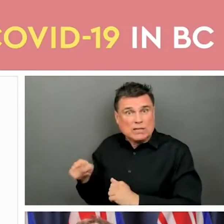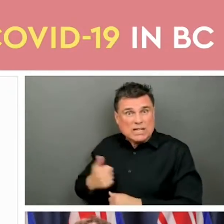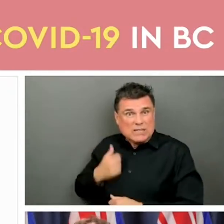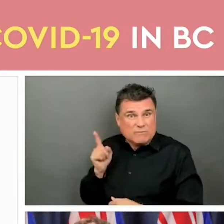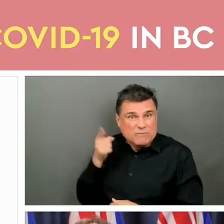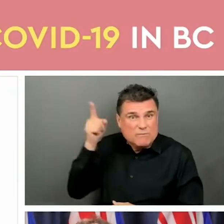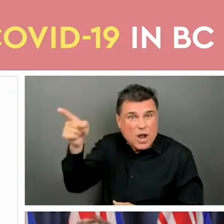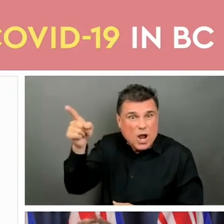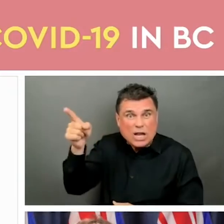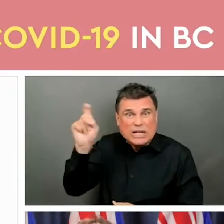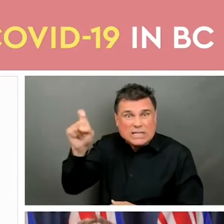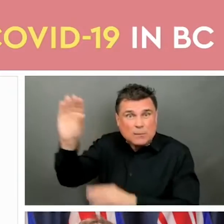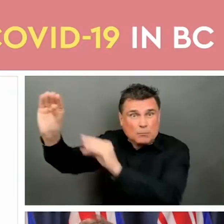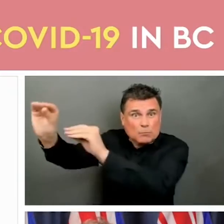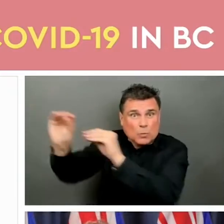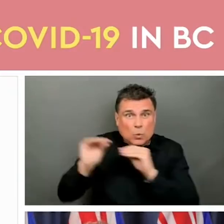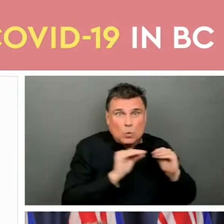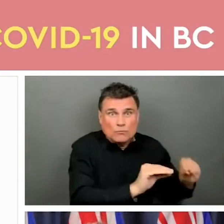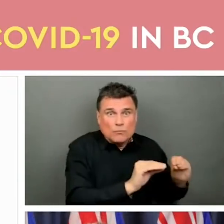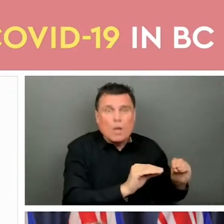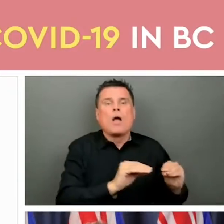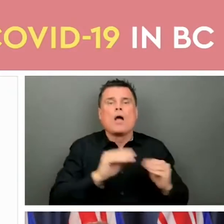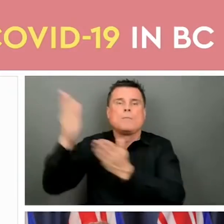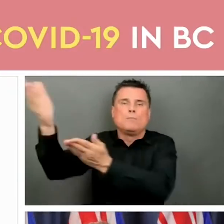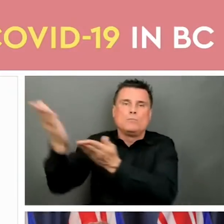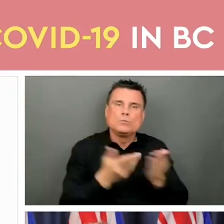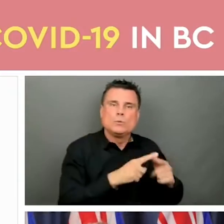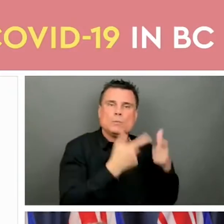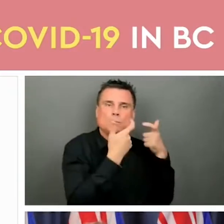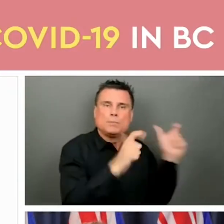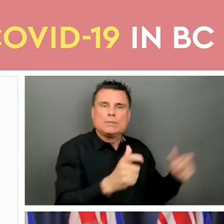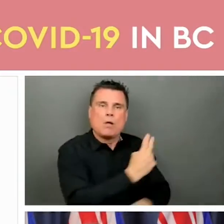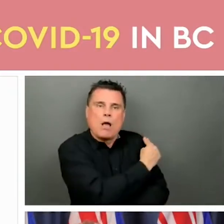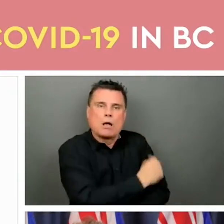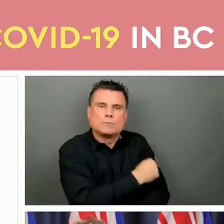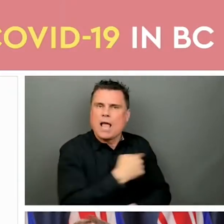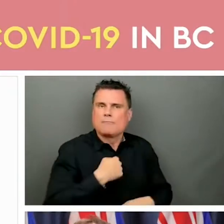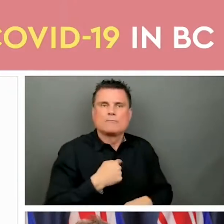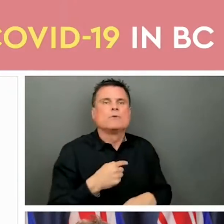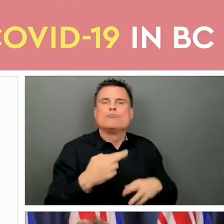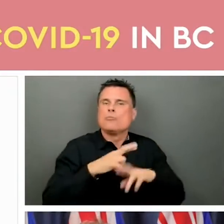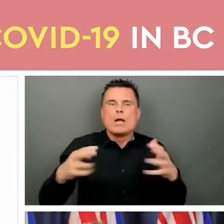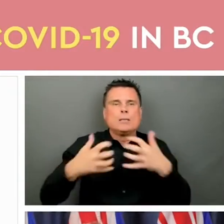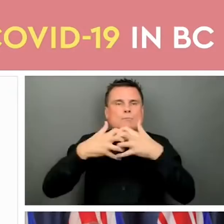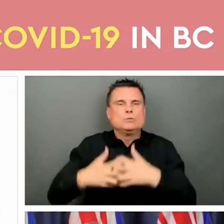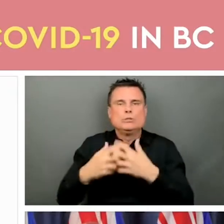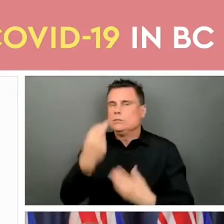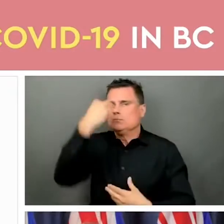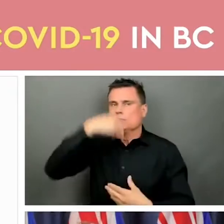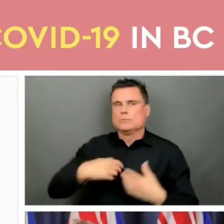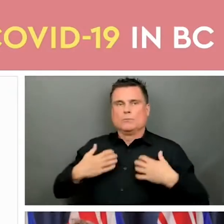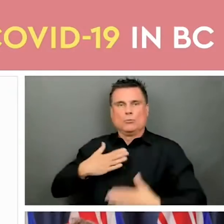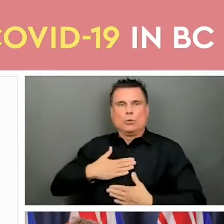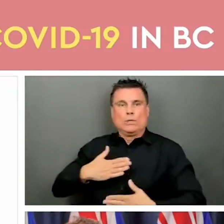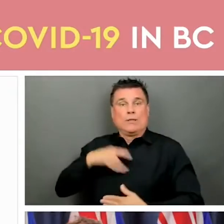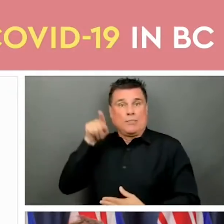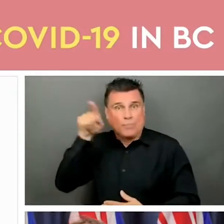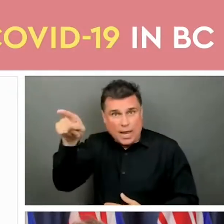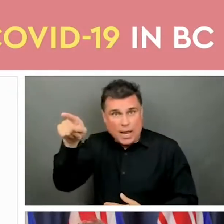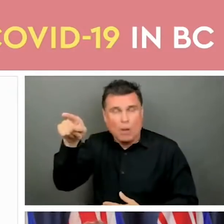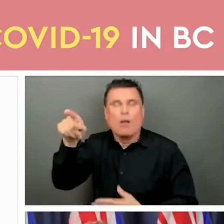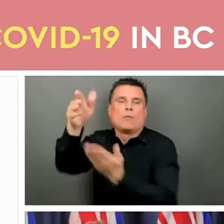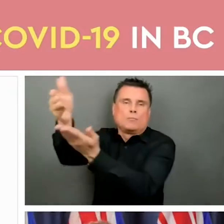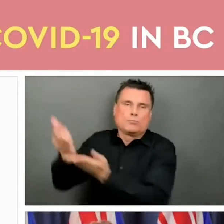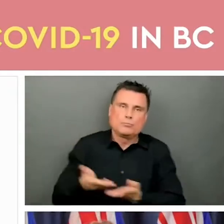decisions based on our plans will be assessed and dealt with on a daily basis. Also, the ventilator management I spoke about, and all